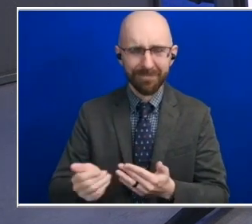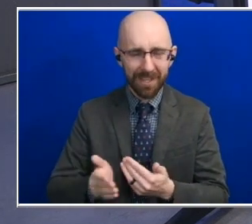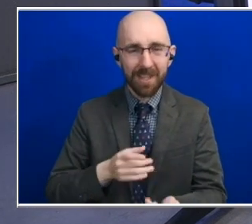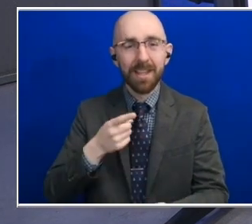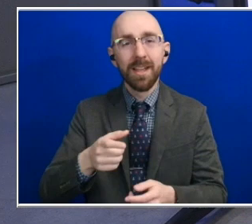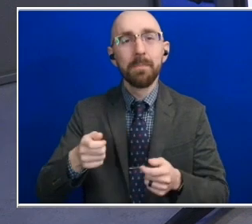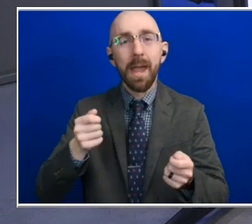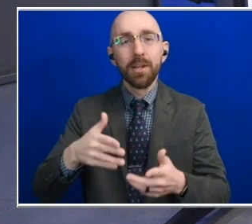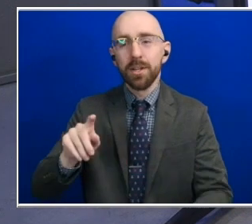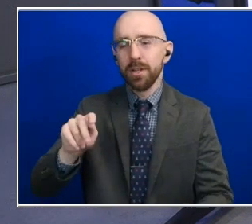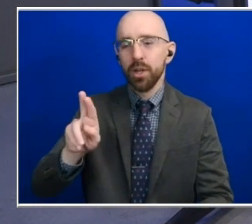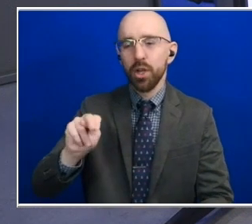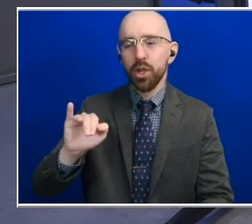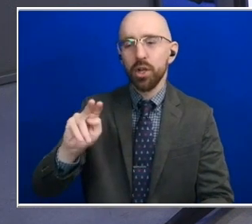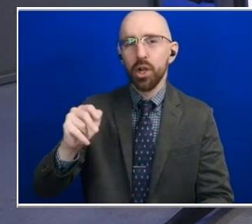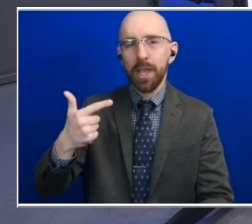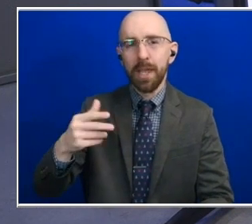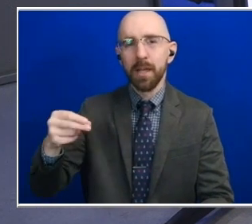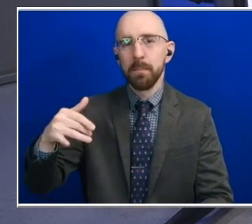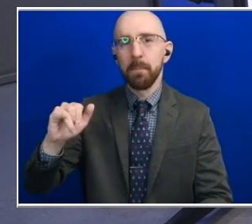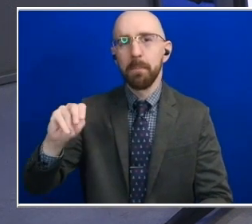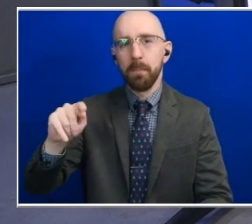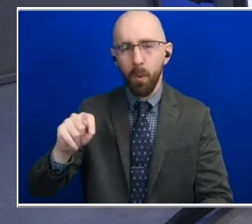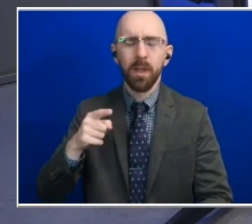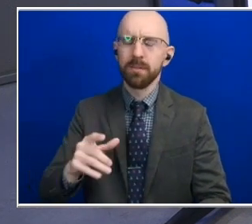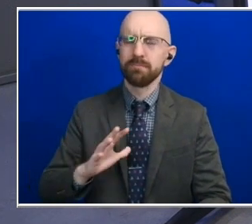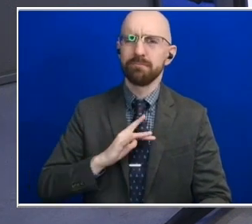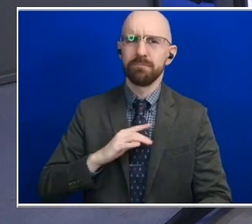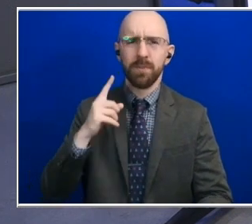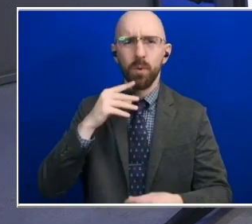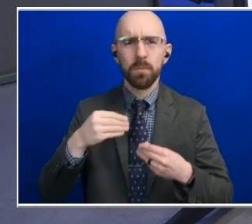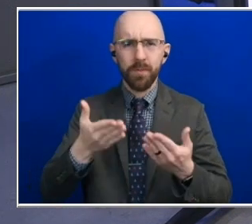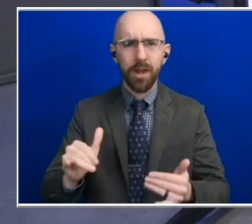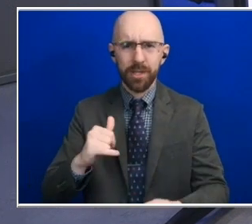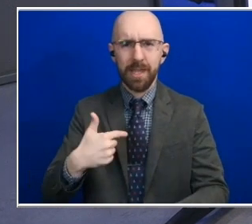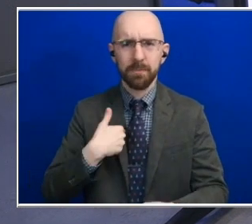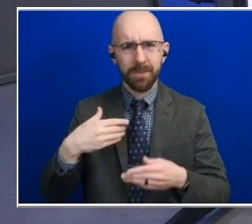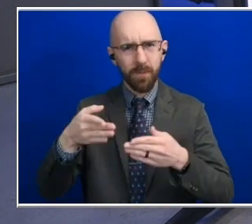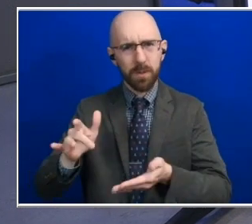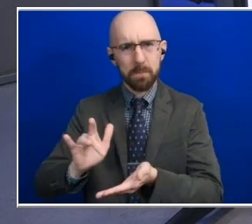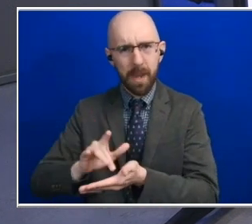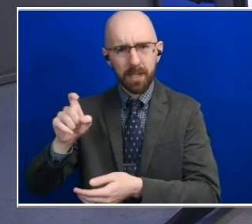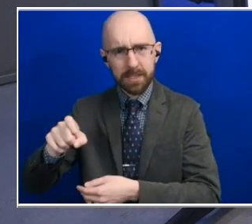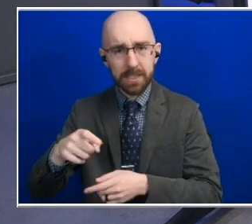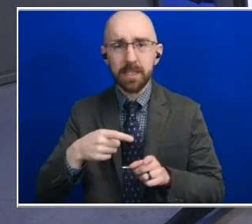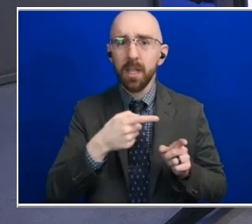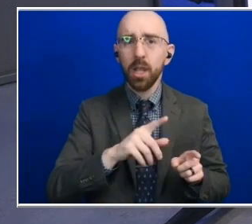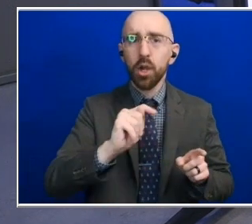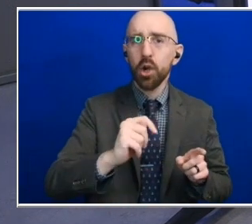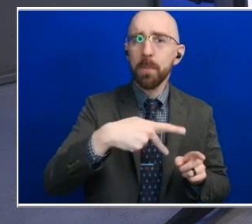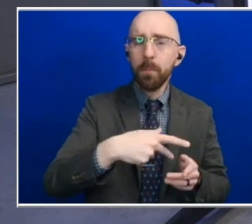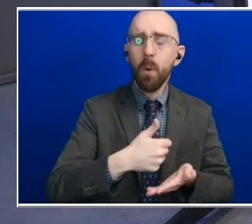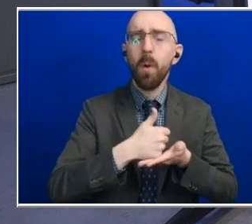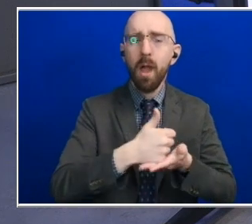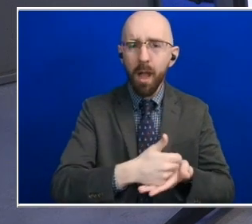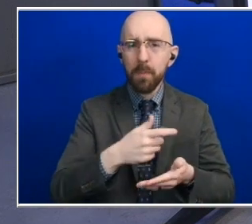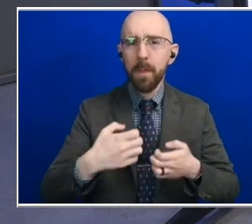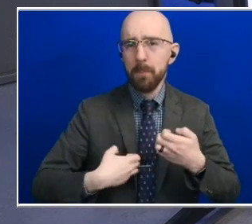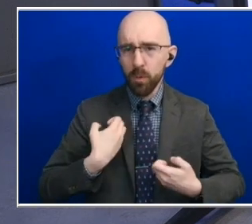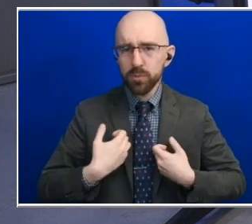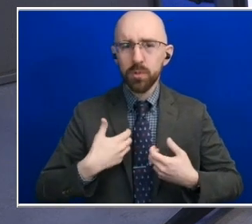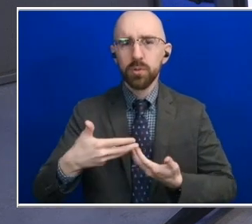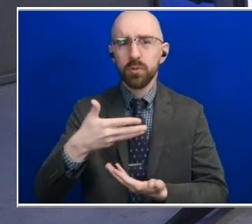is great. Well, providers like myself focus on medical needs. Turning Point helps patients and their families with emotional, social,